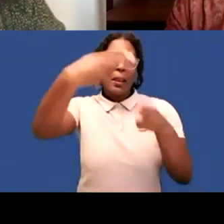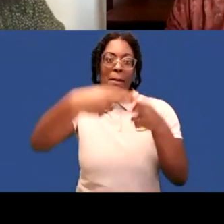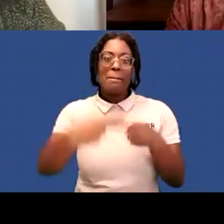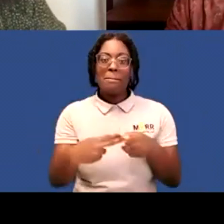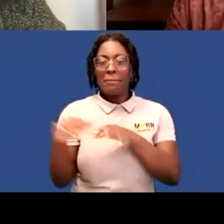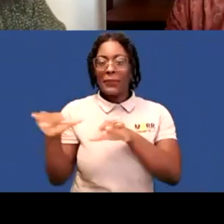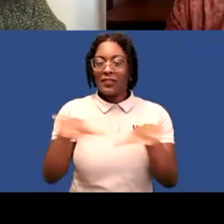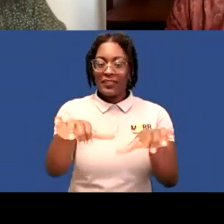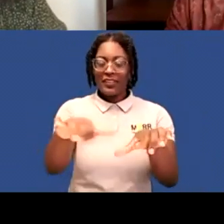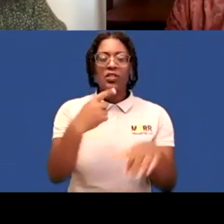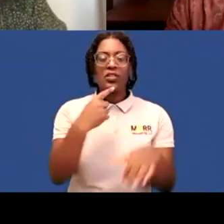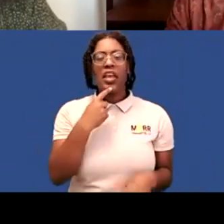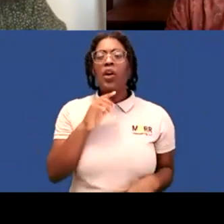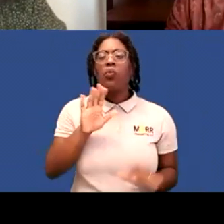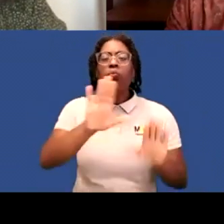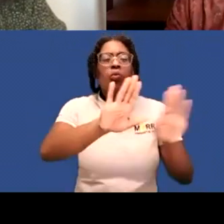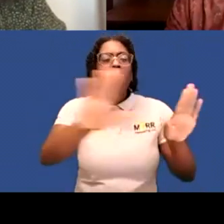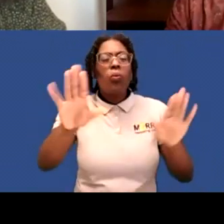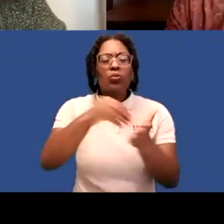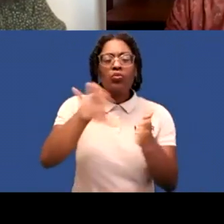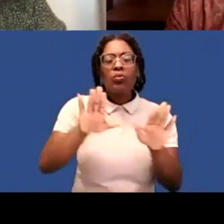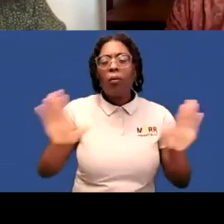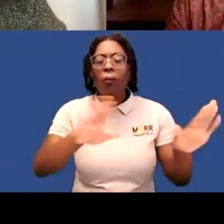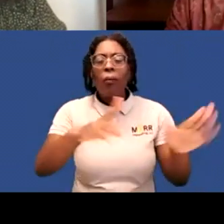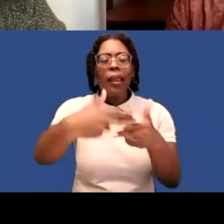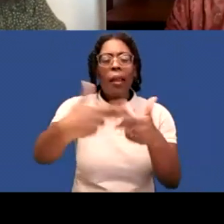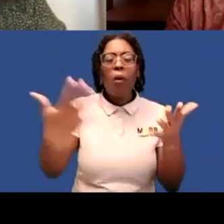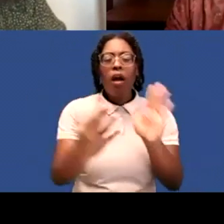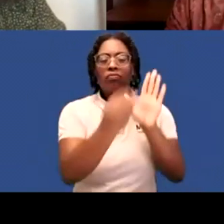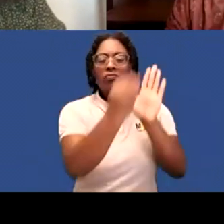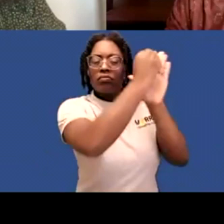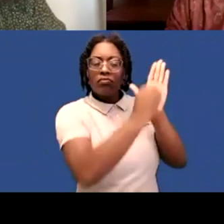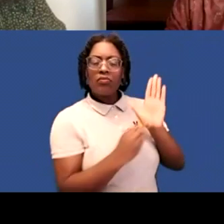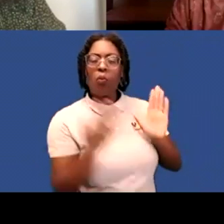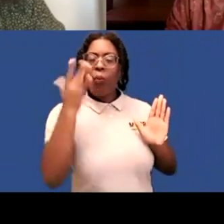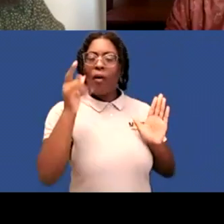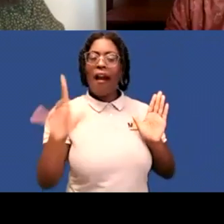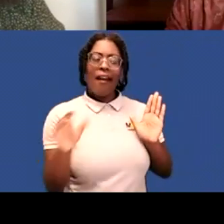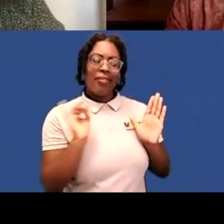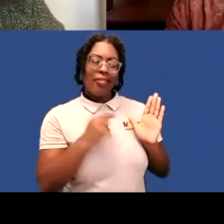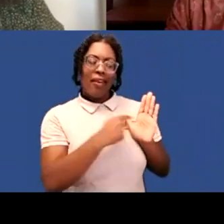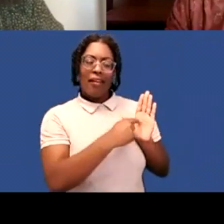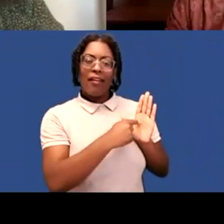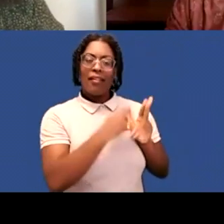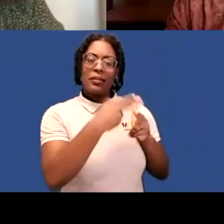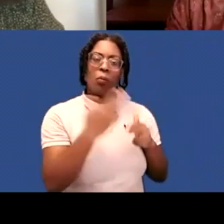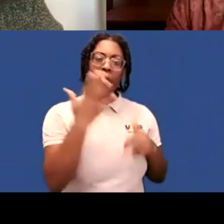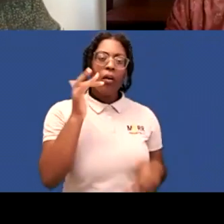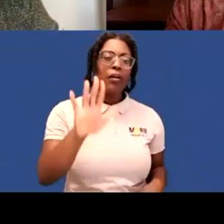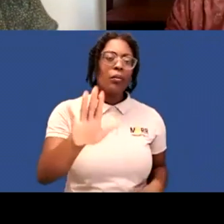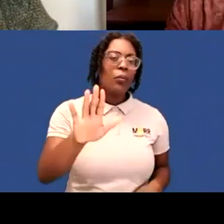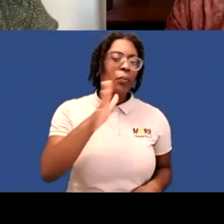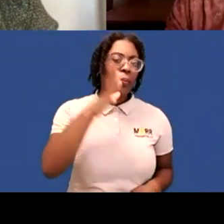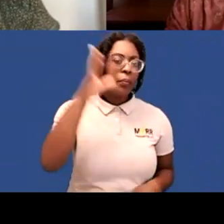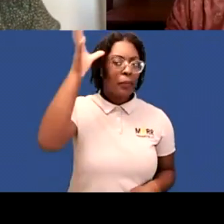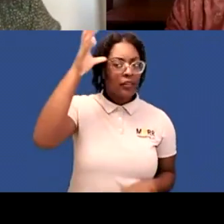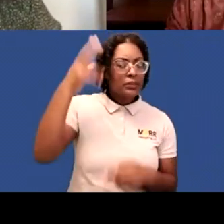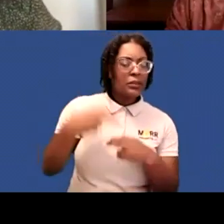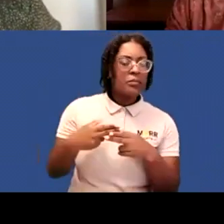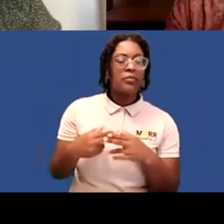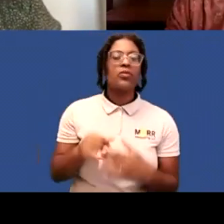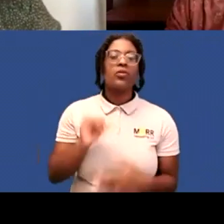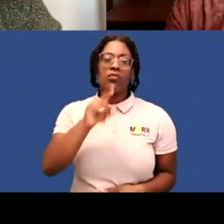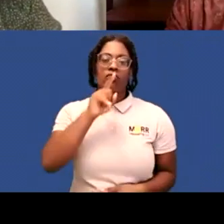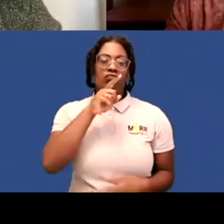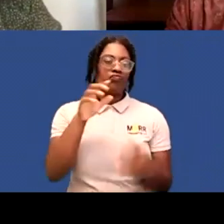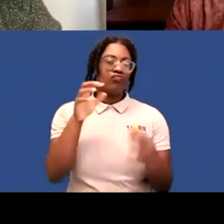what we know, and we say, this is our time. This is why we do it. You know, it wasn't just in the past. It's right here in our lap. Let's